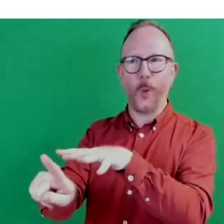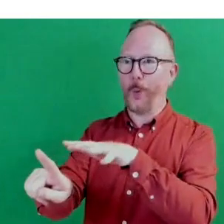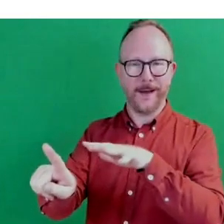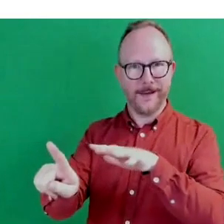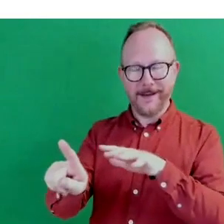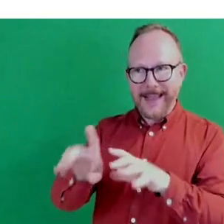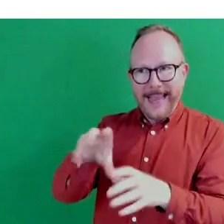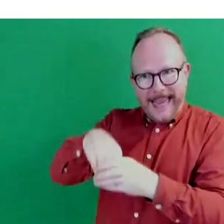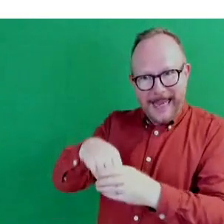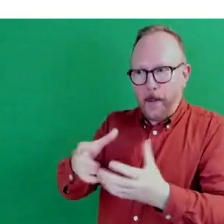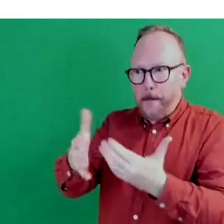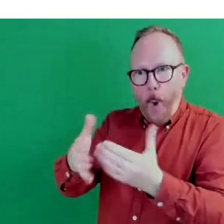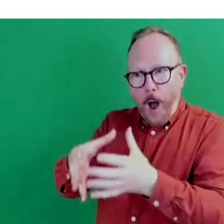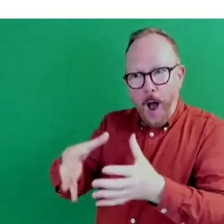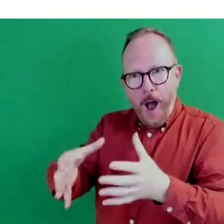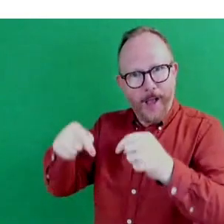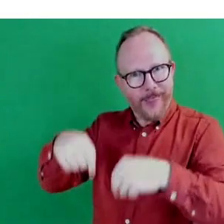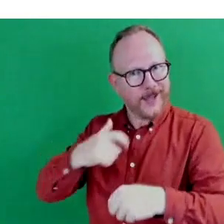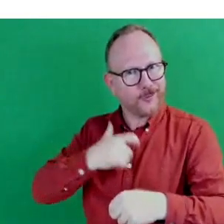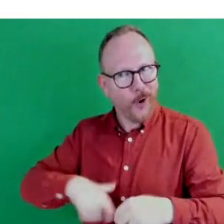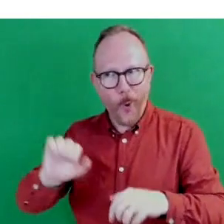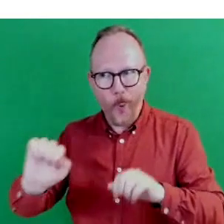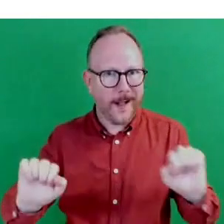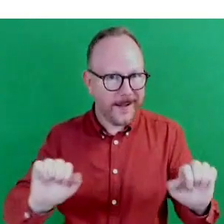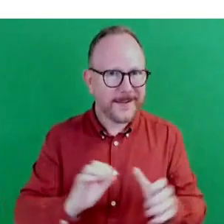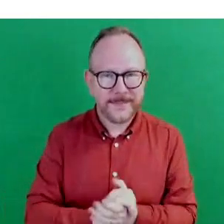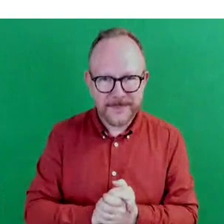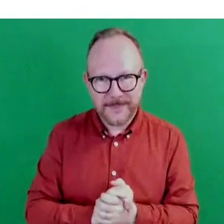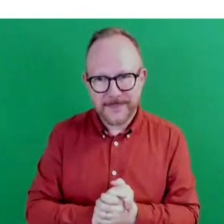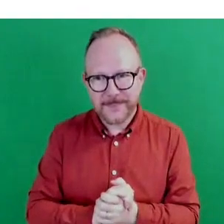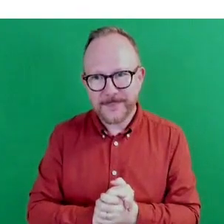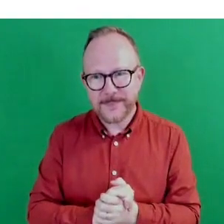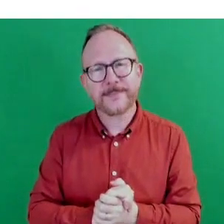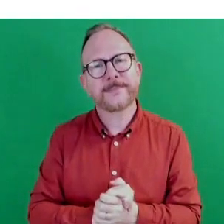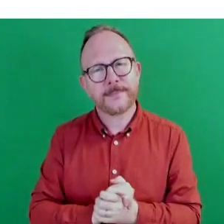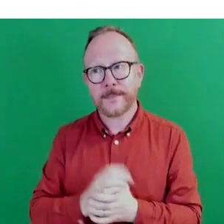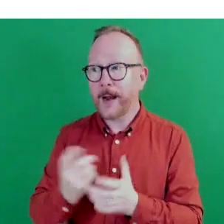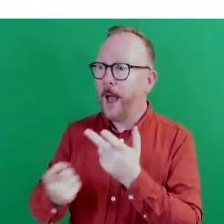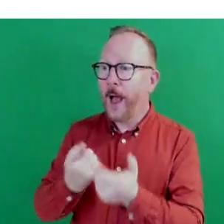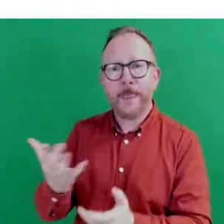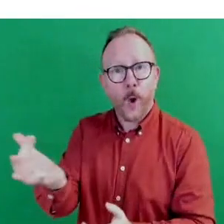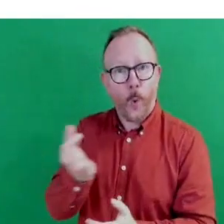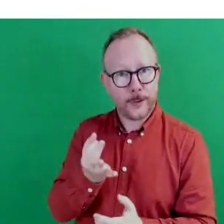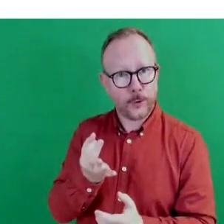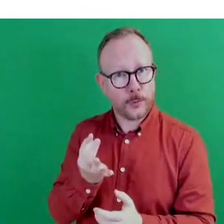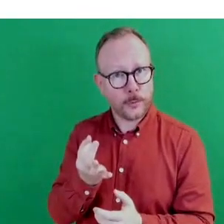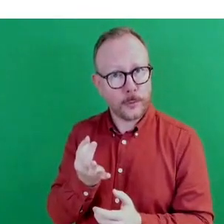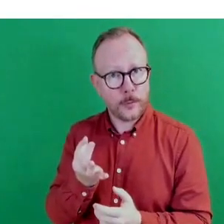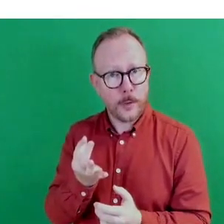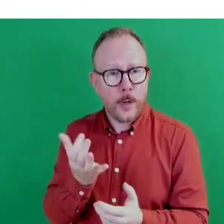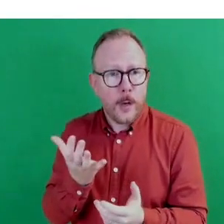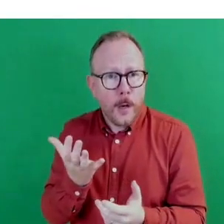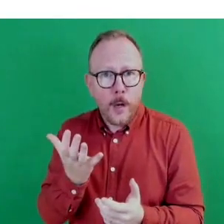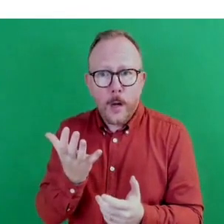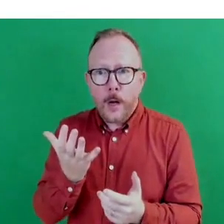One final question then for us to think about before we go on. We've had a question here: can practitioners help me understand about any